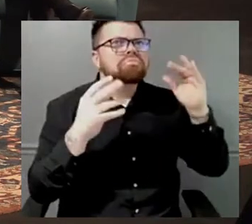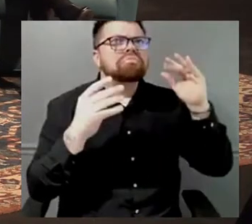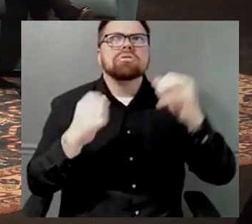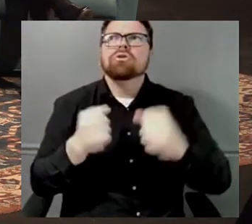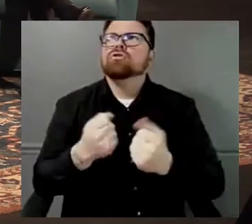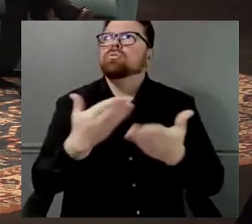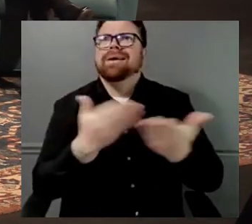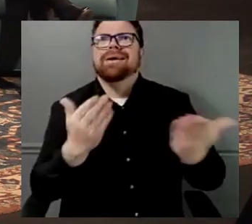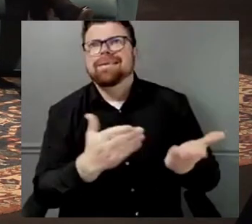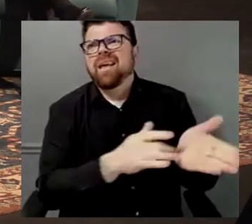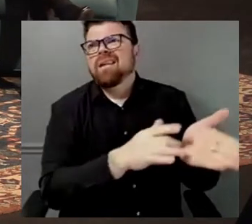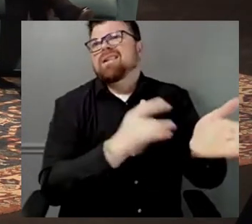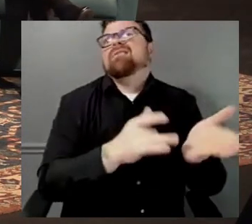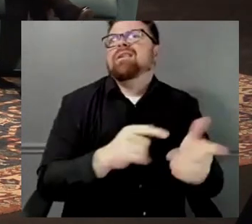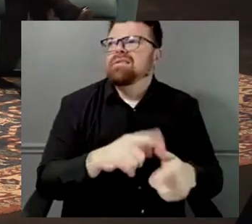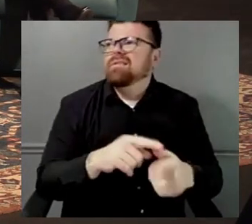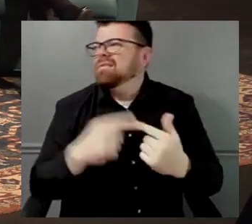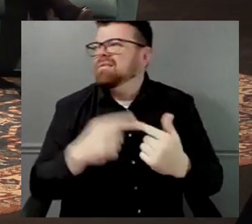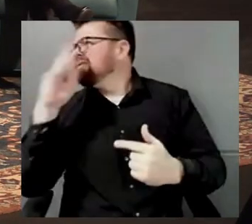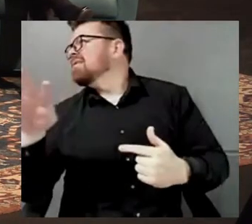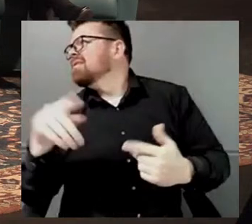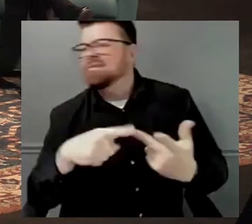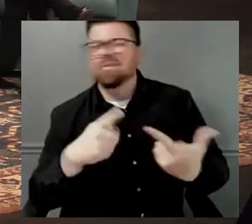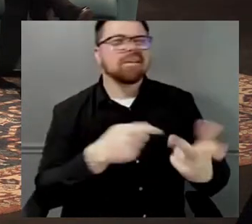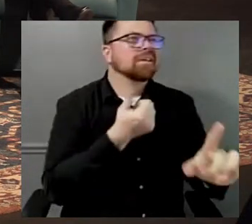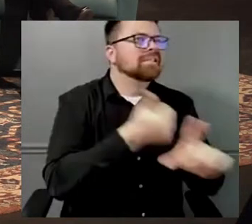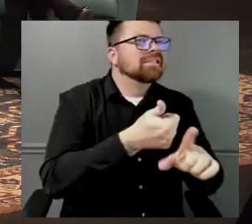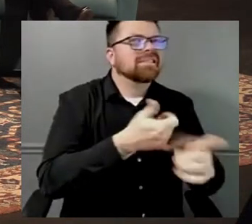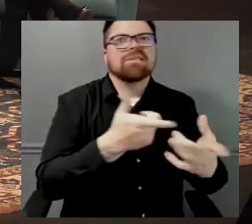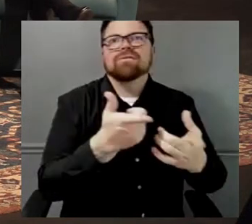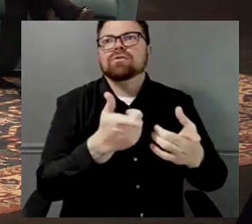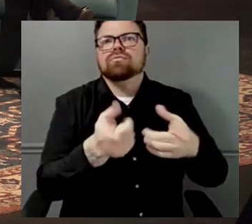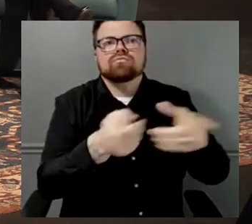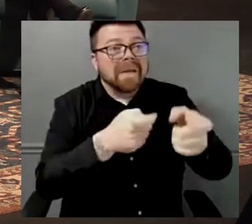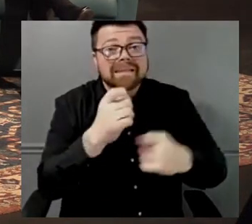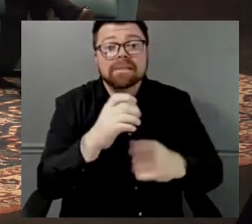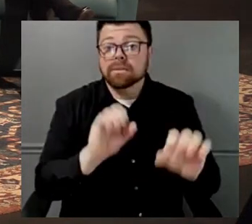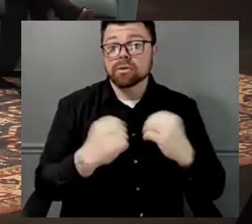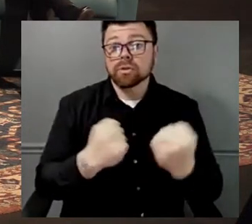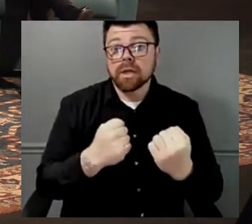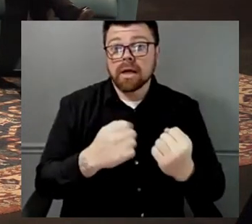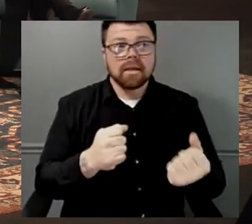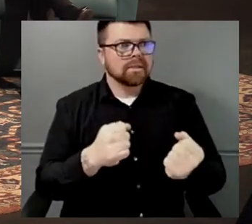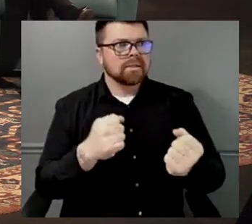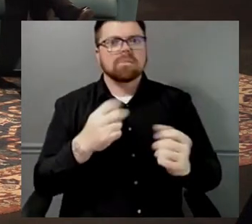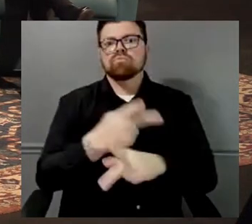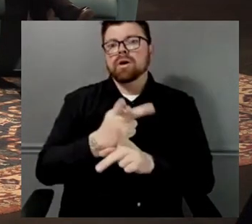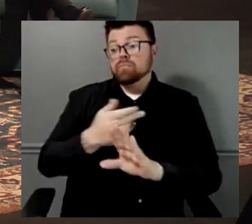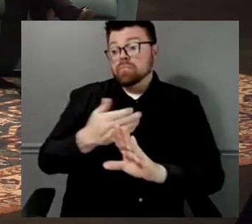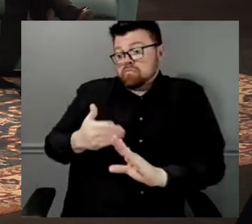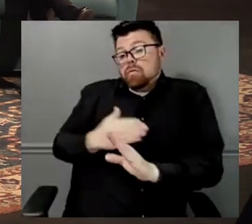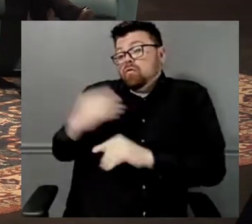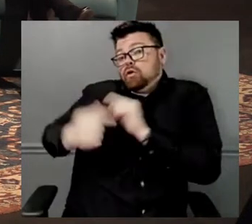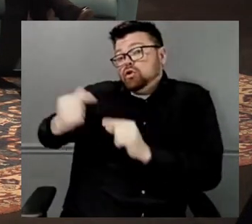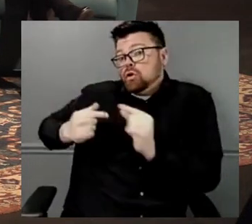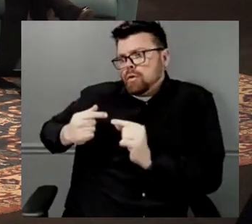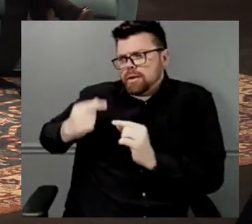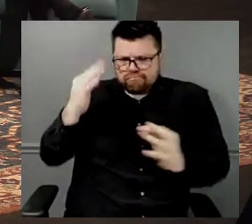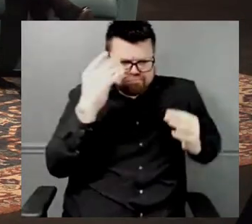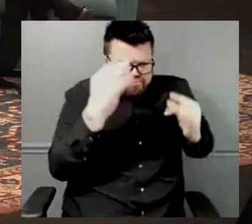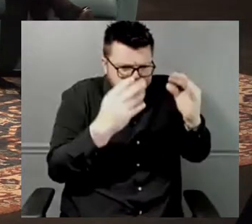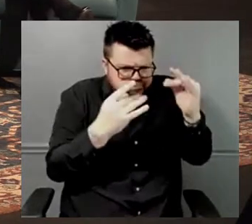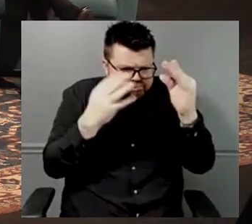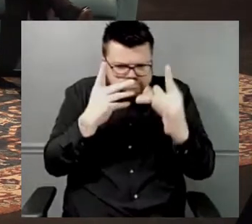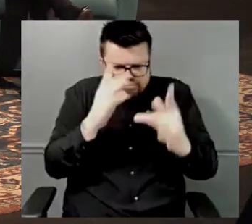a self-governing society is itself the product of prior generations having done a little bit of thinking about what